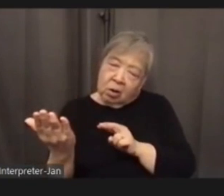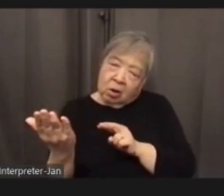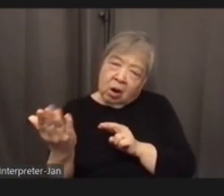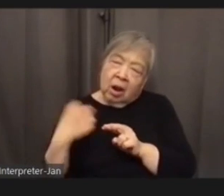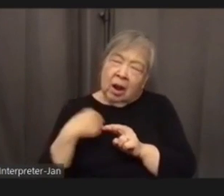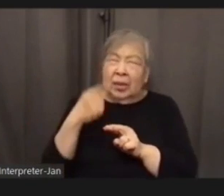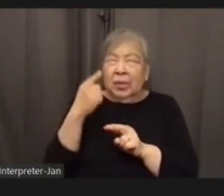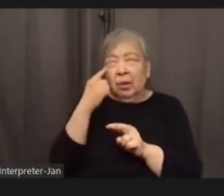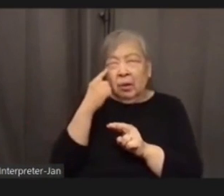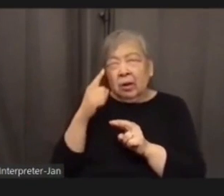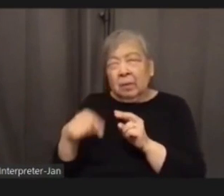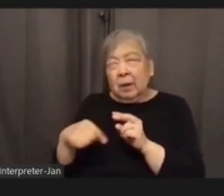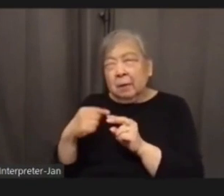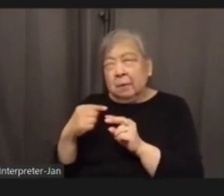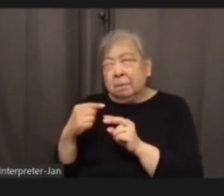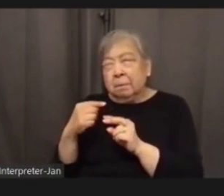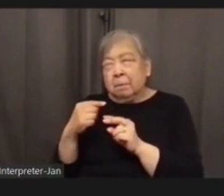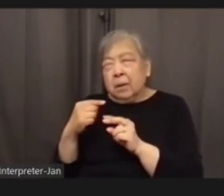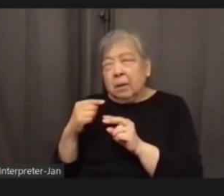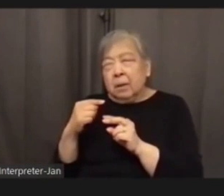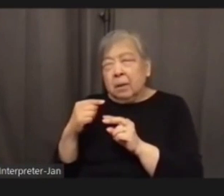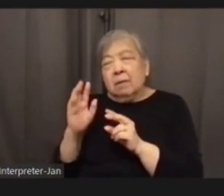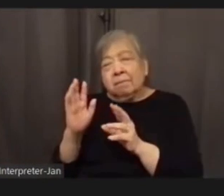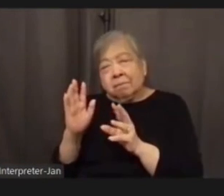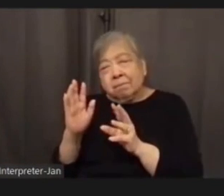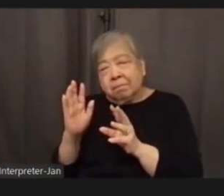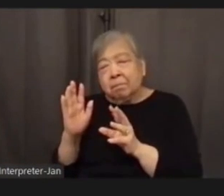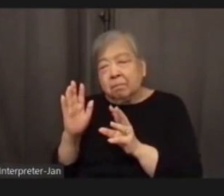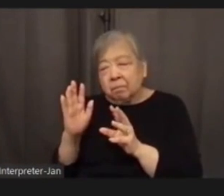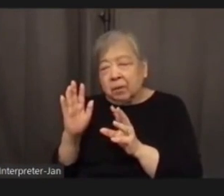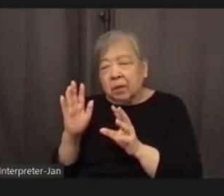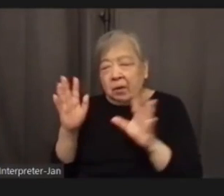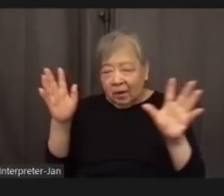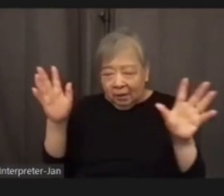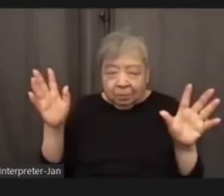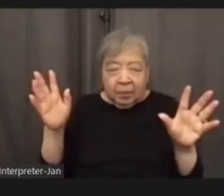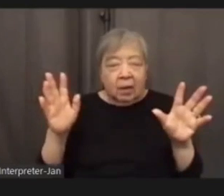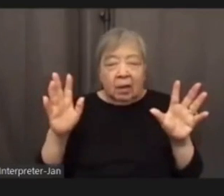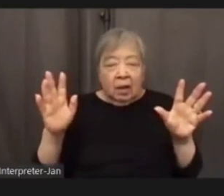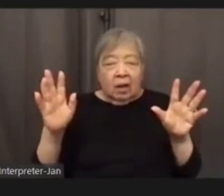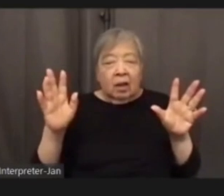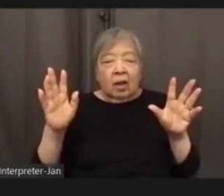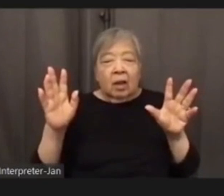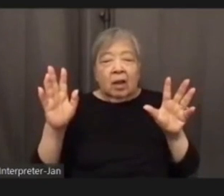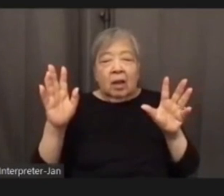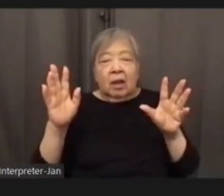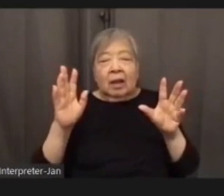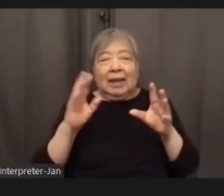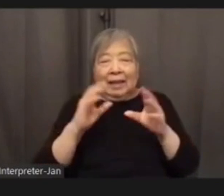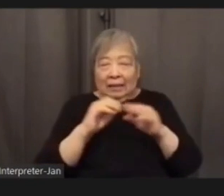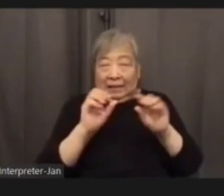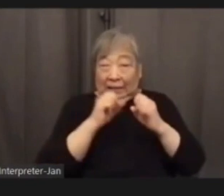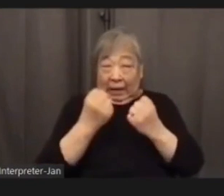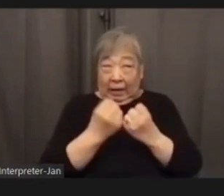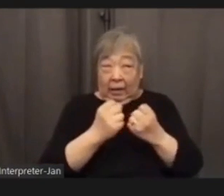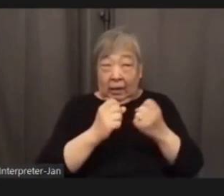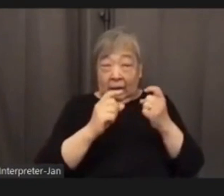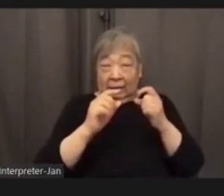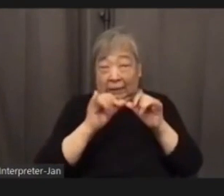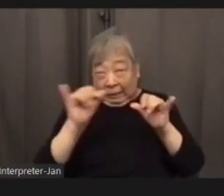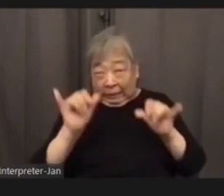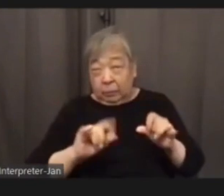so, you know, in white supremacist capitalist, you know, society